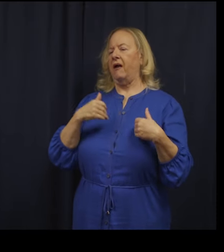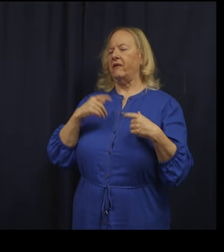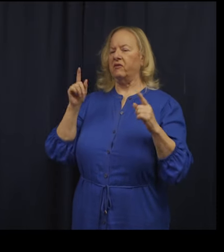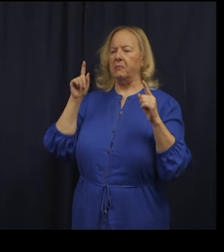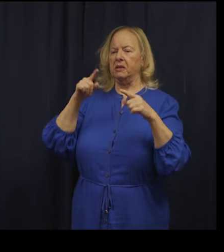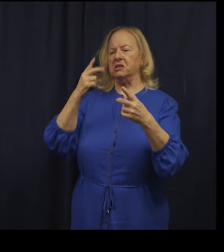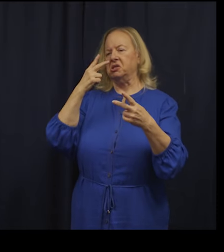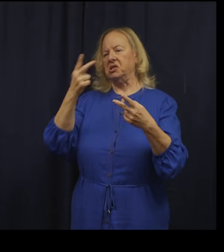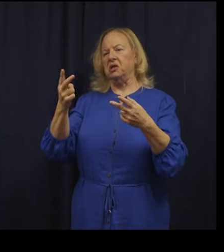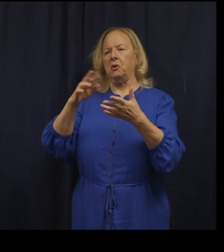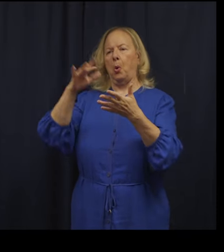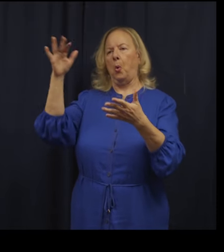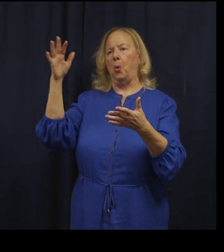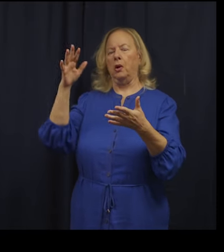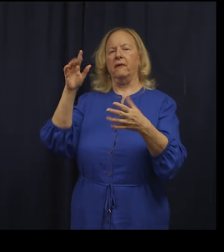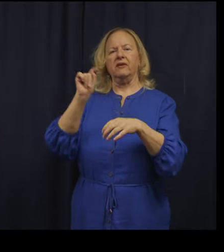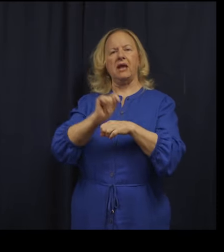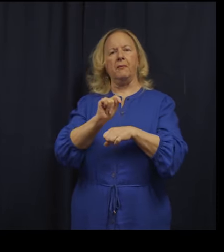to this glorious tabernacle.